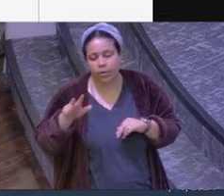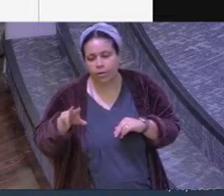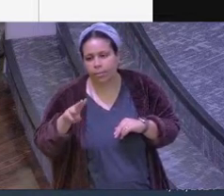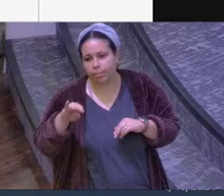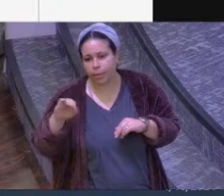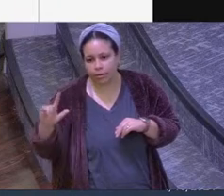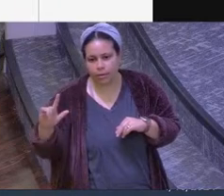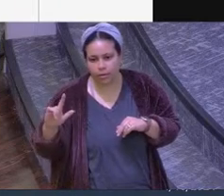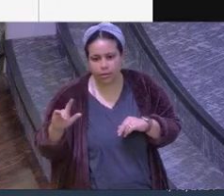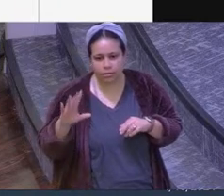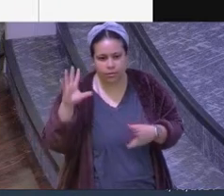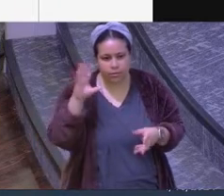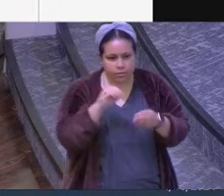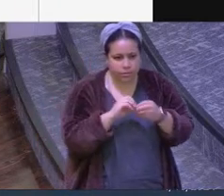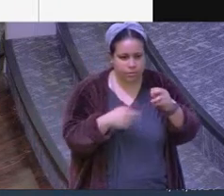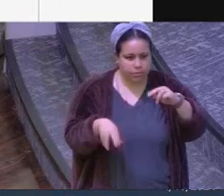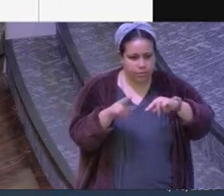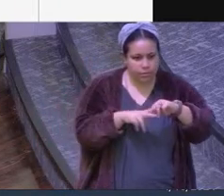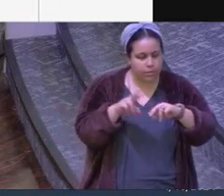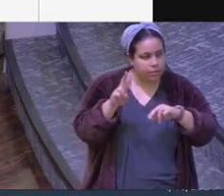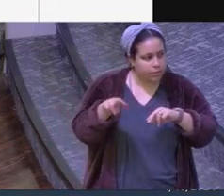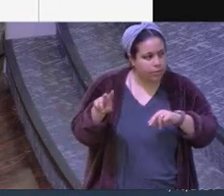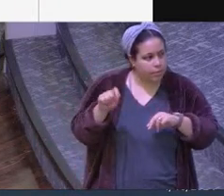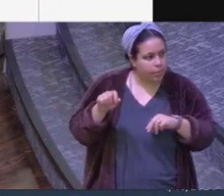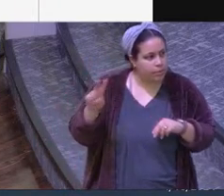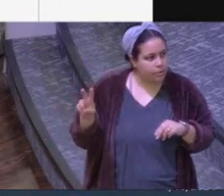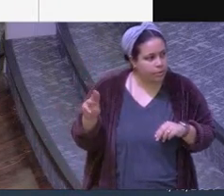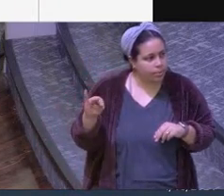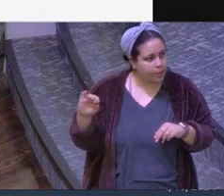million. So a total increase of $22.2